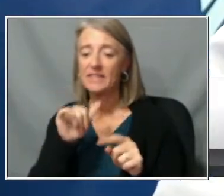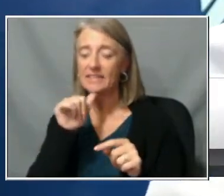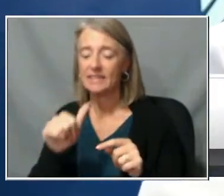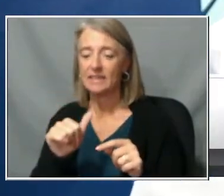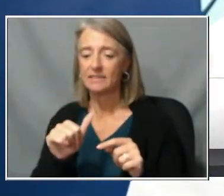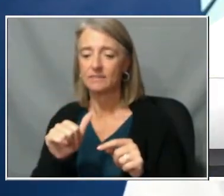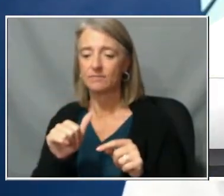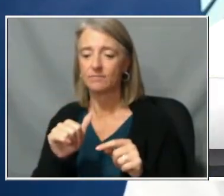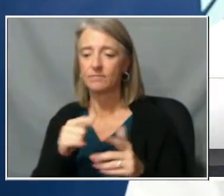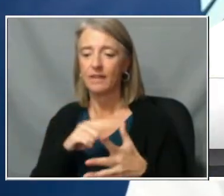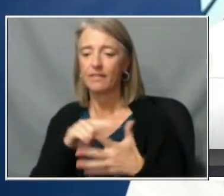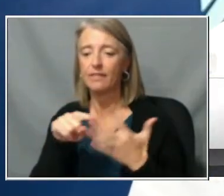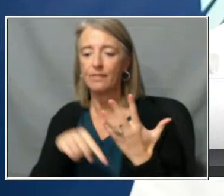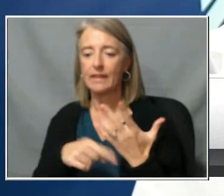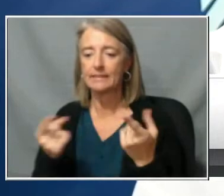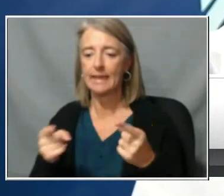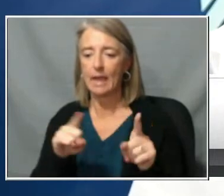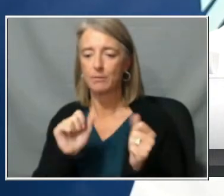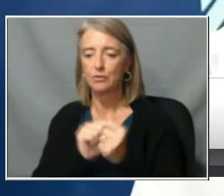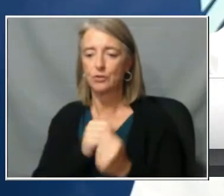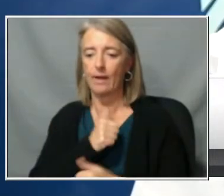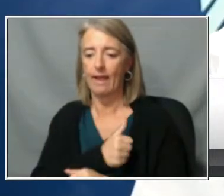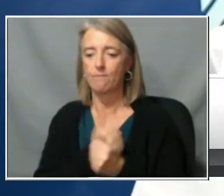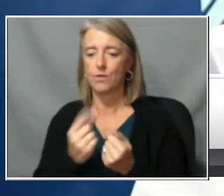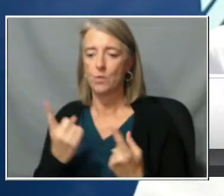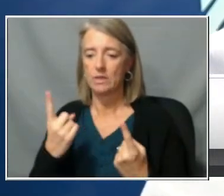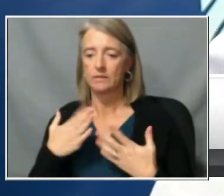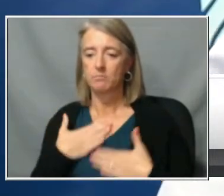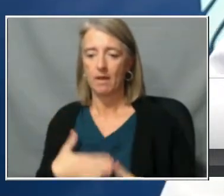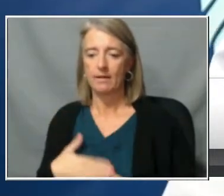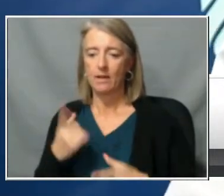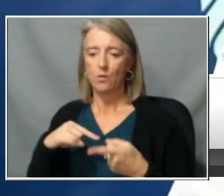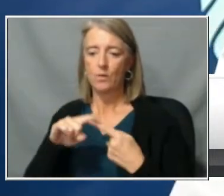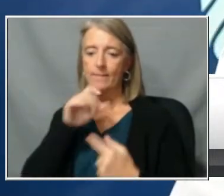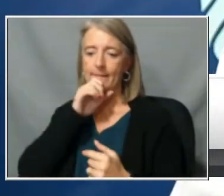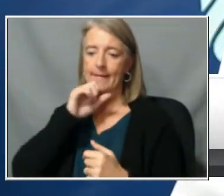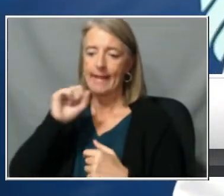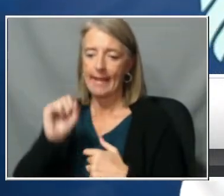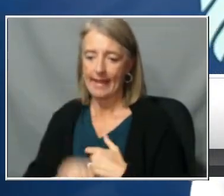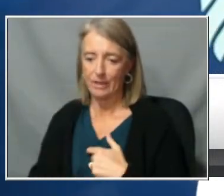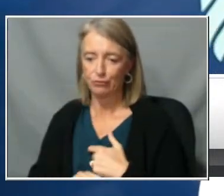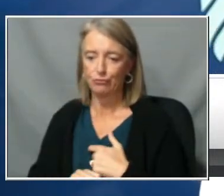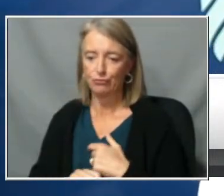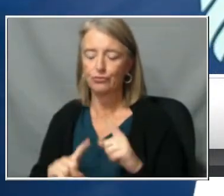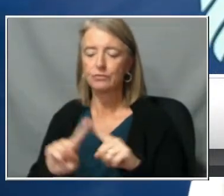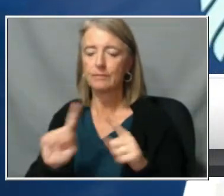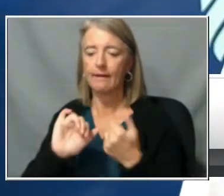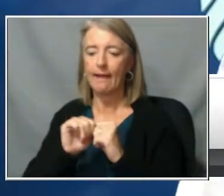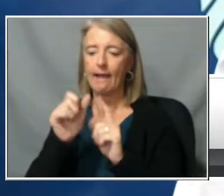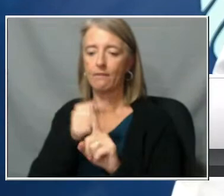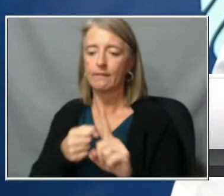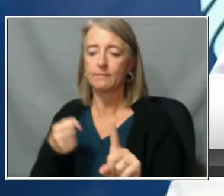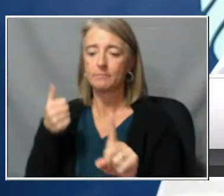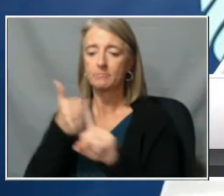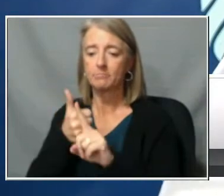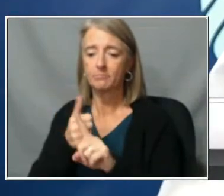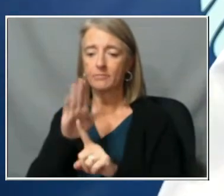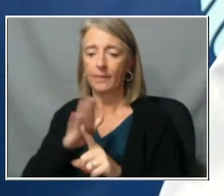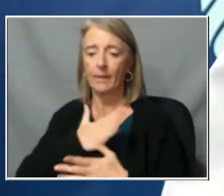that happen to everyone's body as we age, but the way in which that impacts their body and